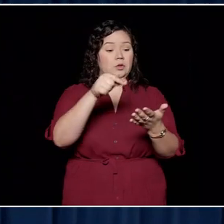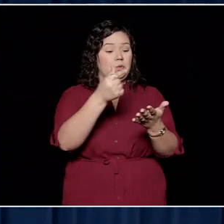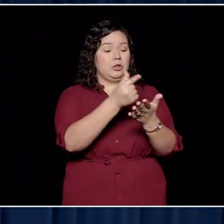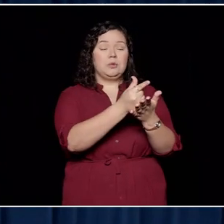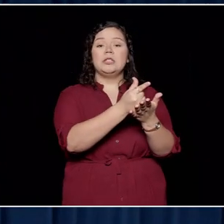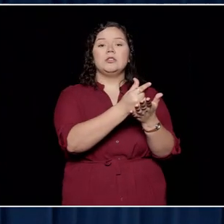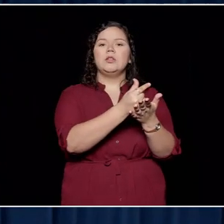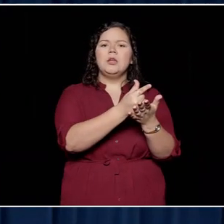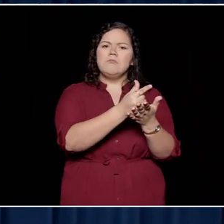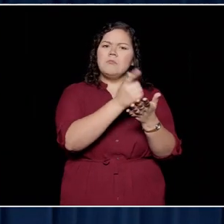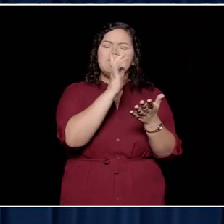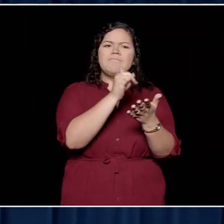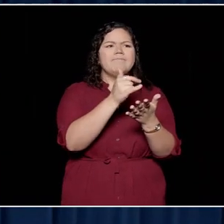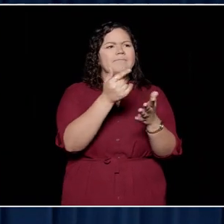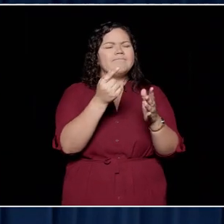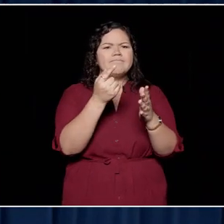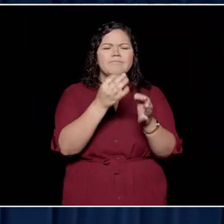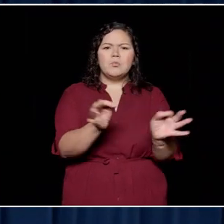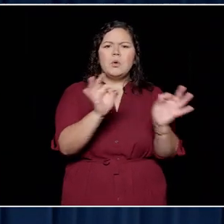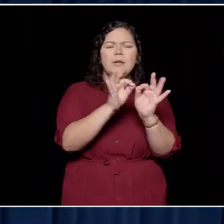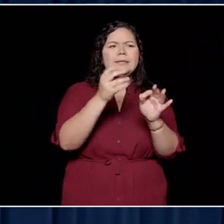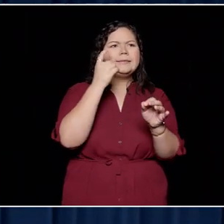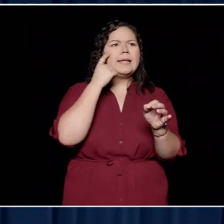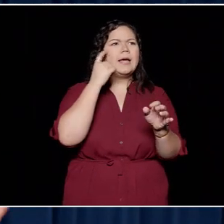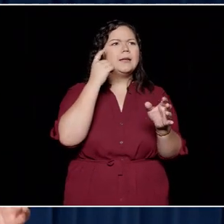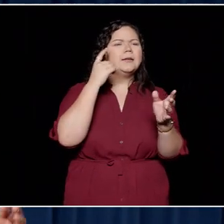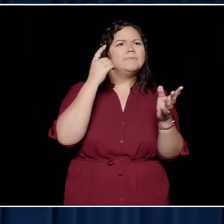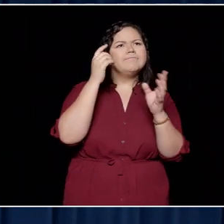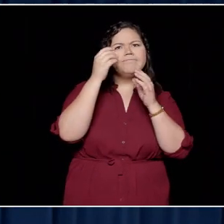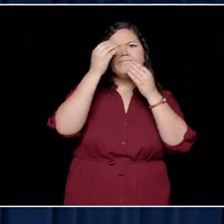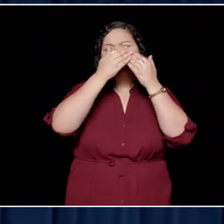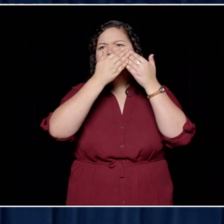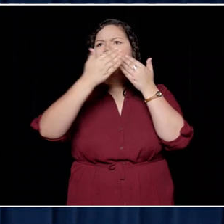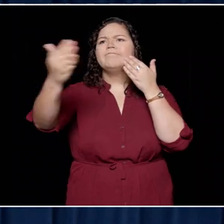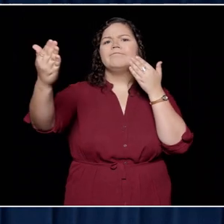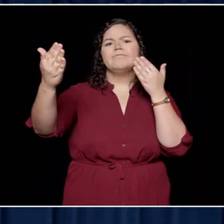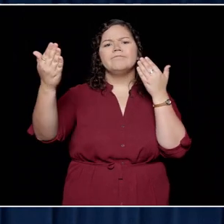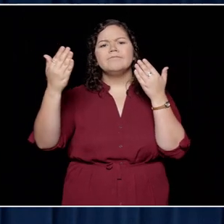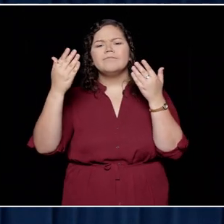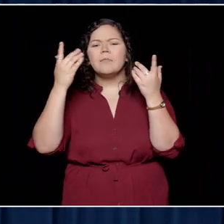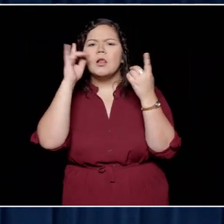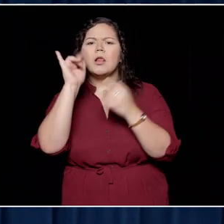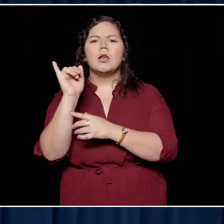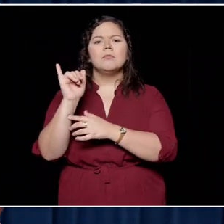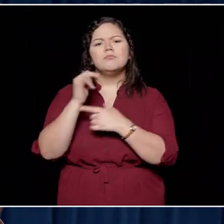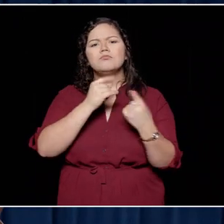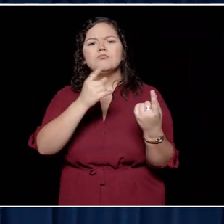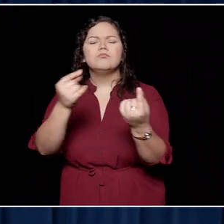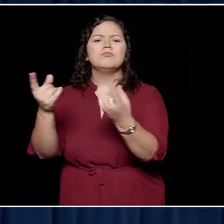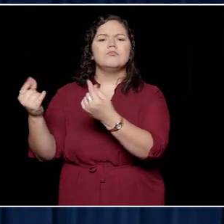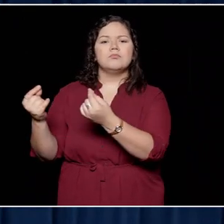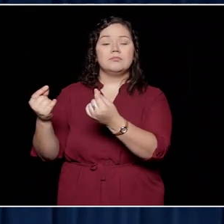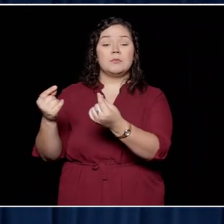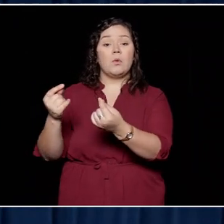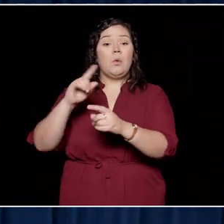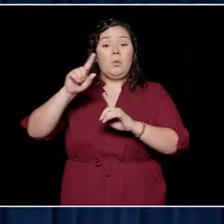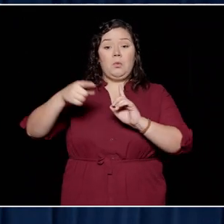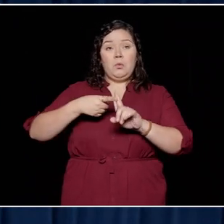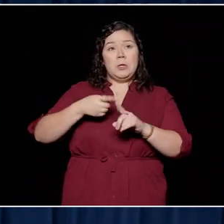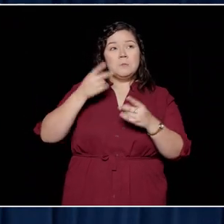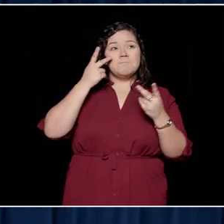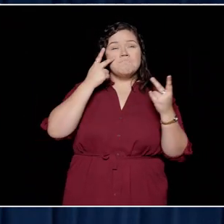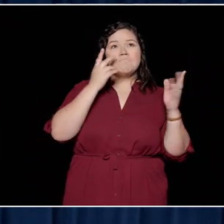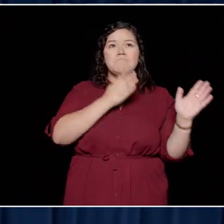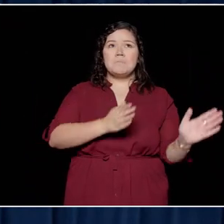a time to imagine your future and the world before you. And when you think about the road ahead, you